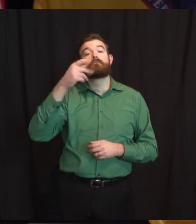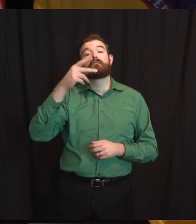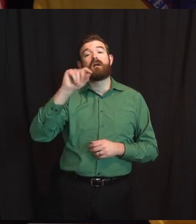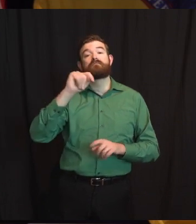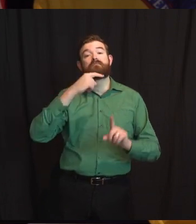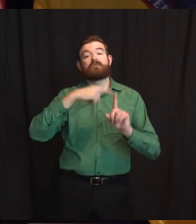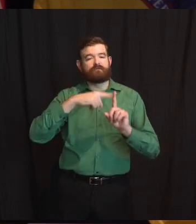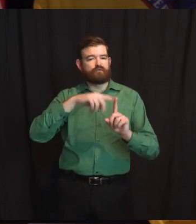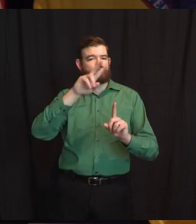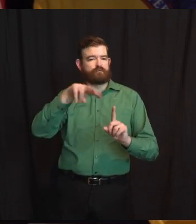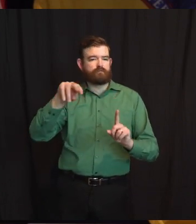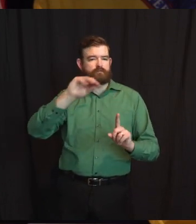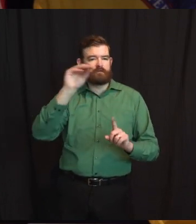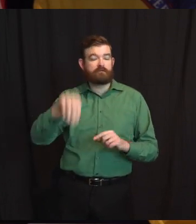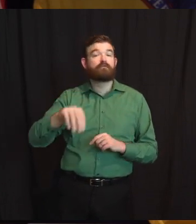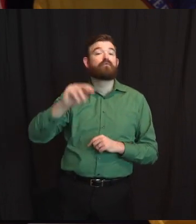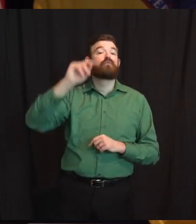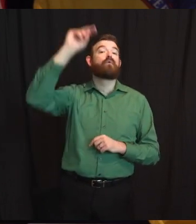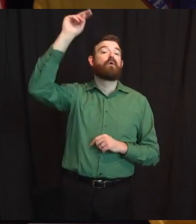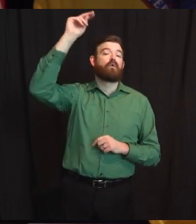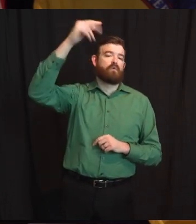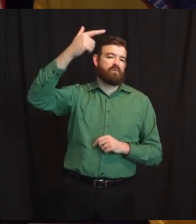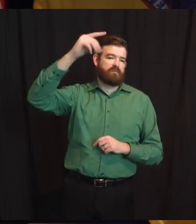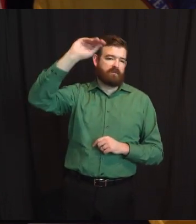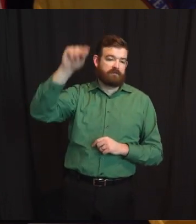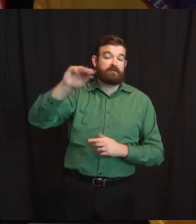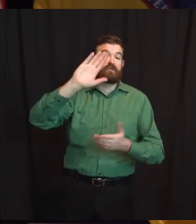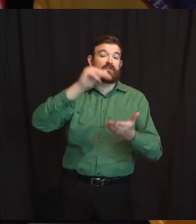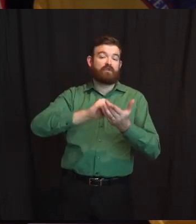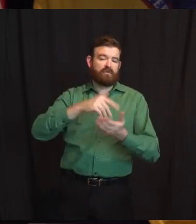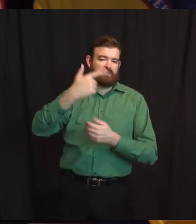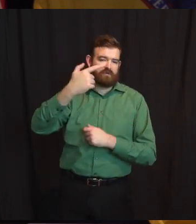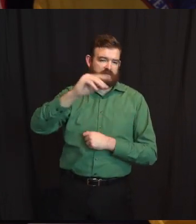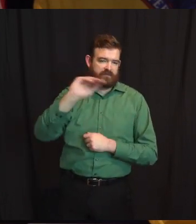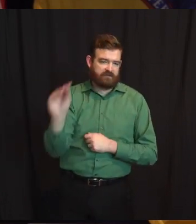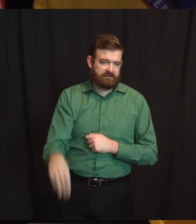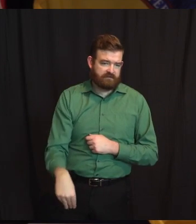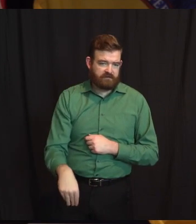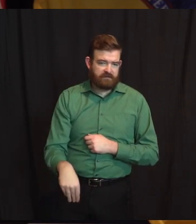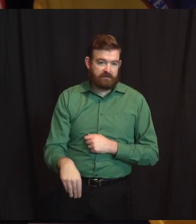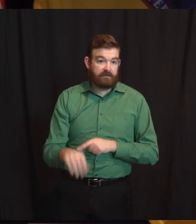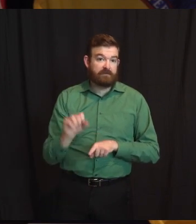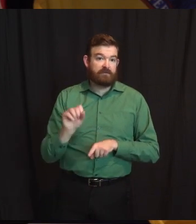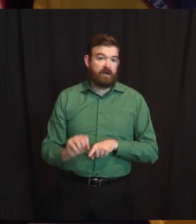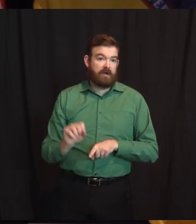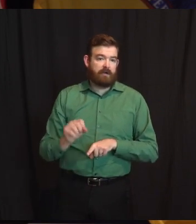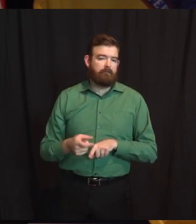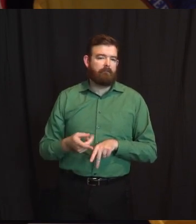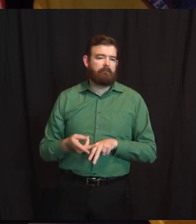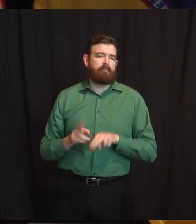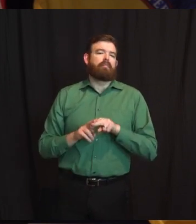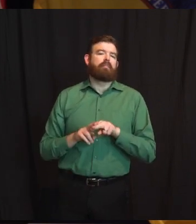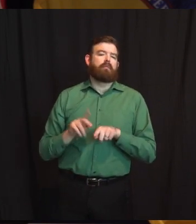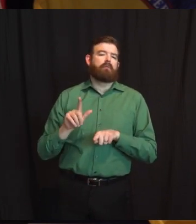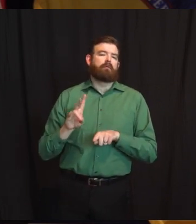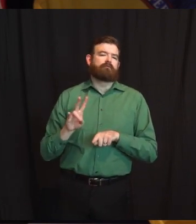is 21%. Central is 21%. And we see a slight tick up in the south of 27%. That